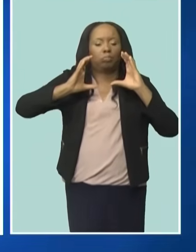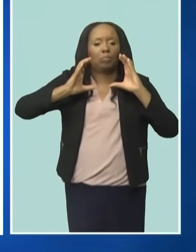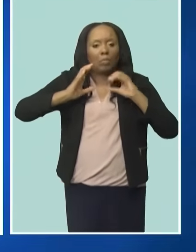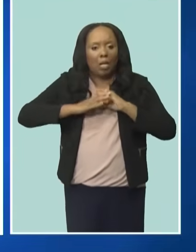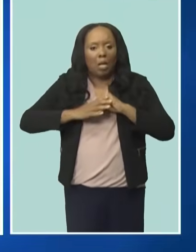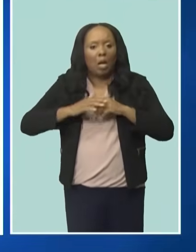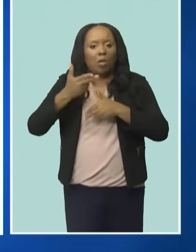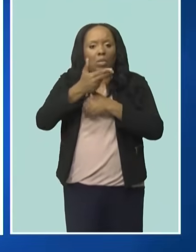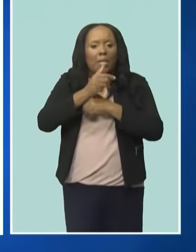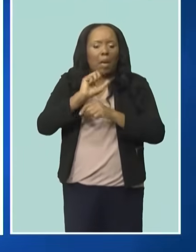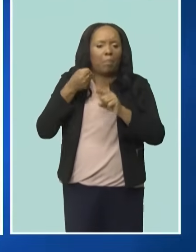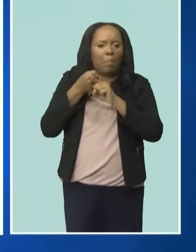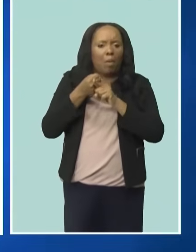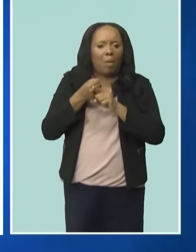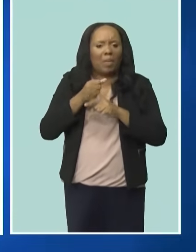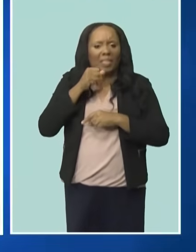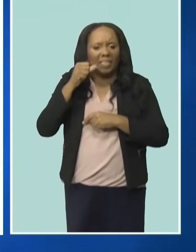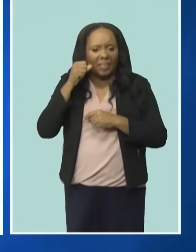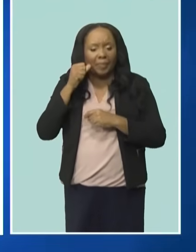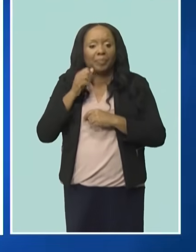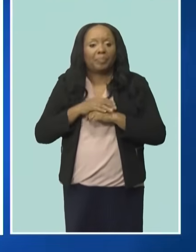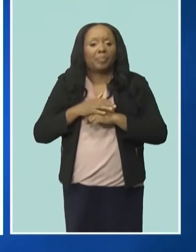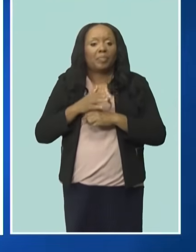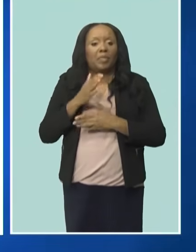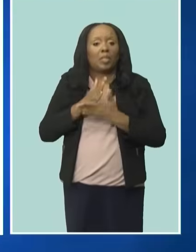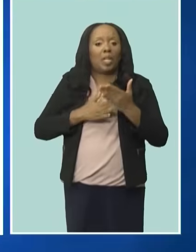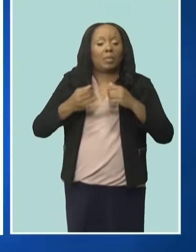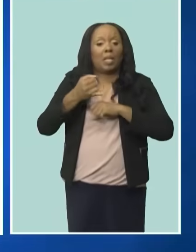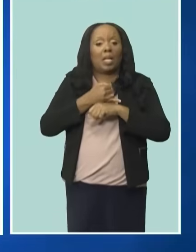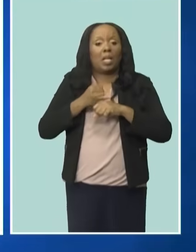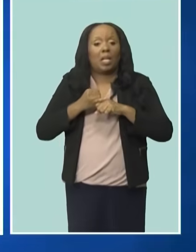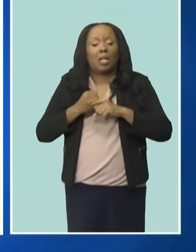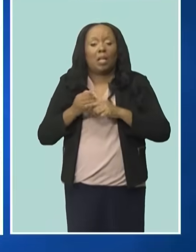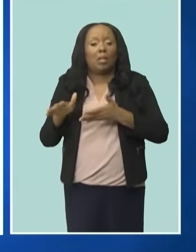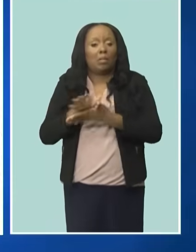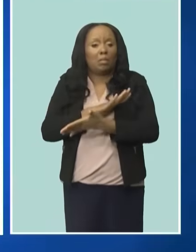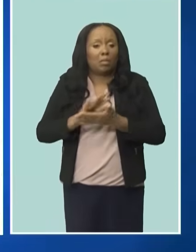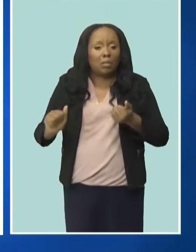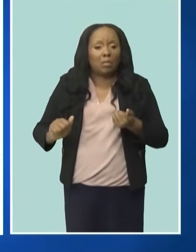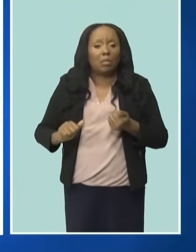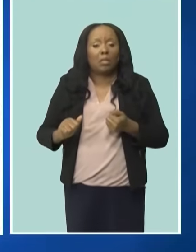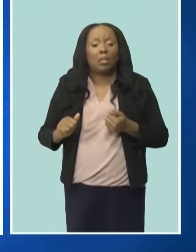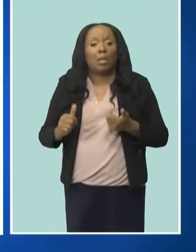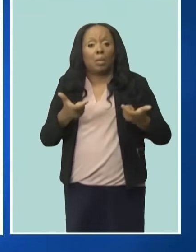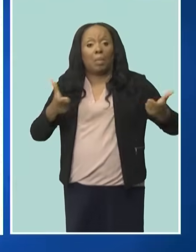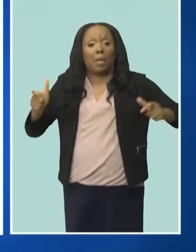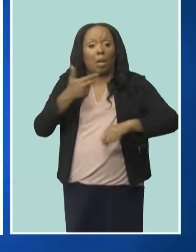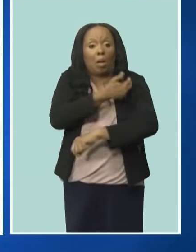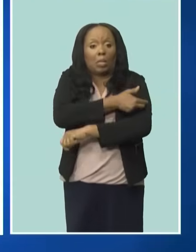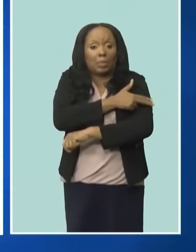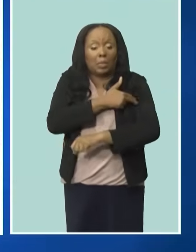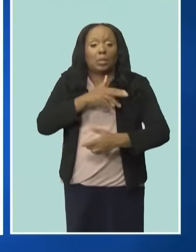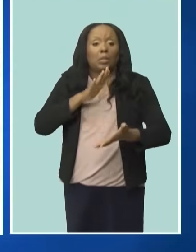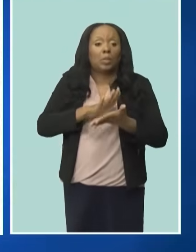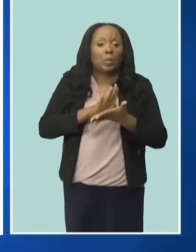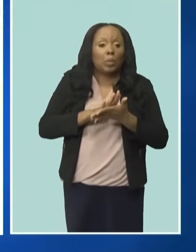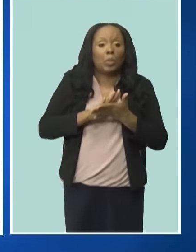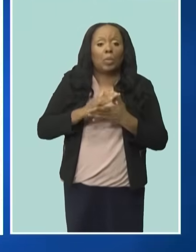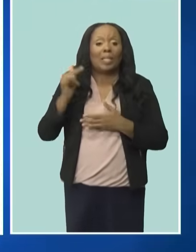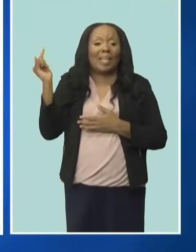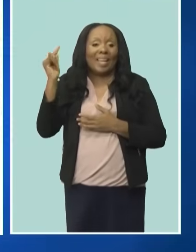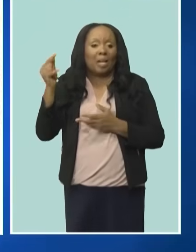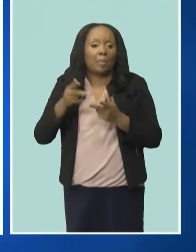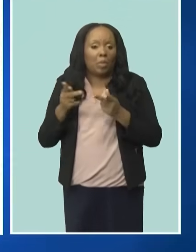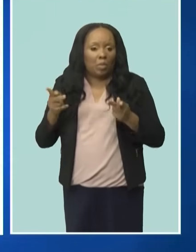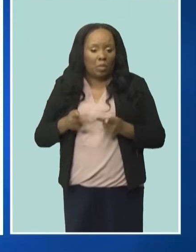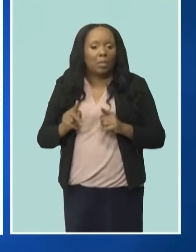Melissa made landfall yesterday. Part of the island has been devastated, including a major hospital, schools, as well as